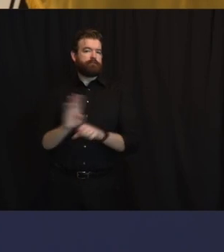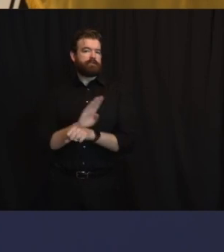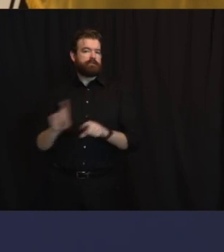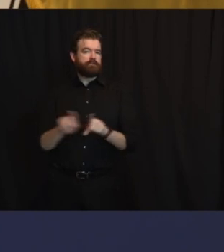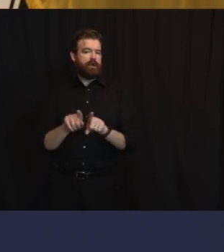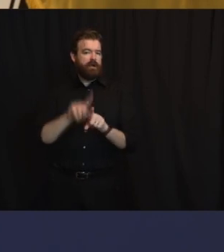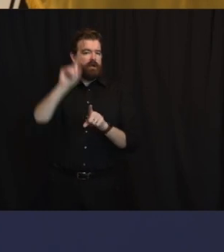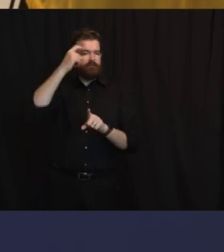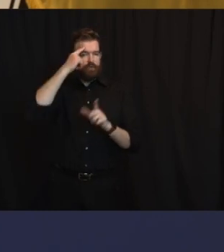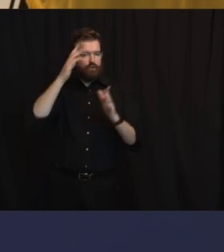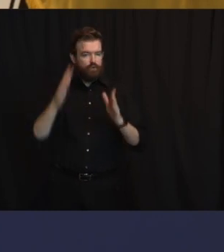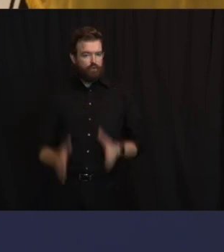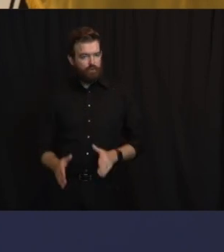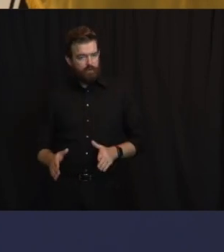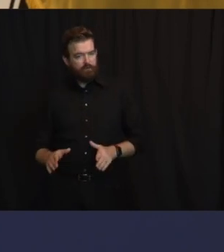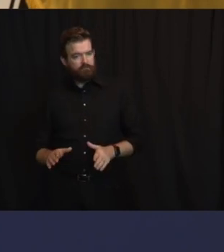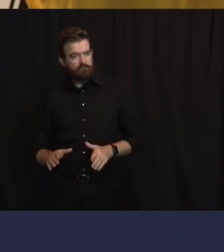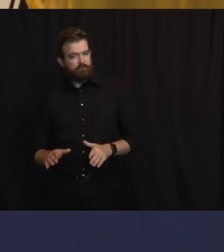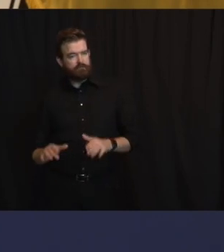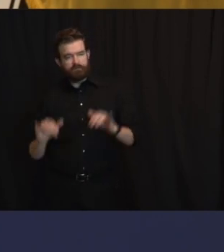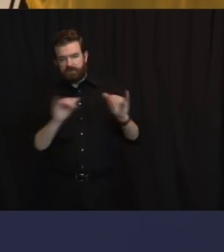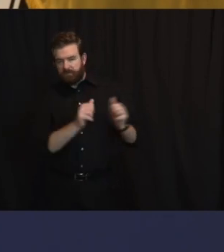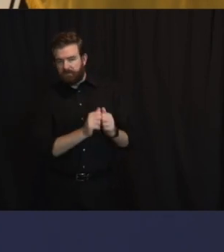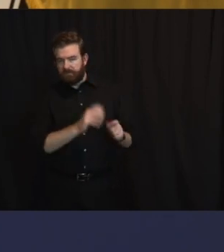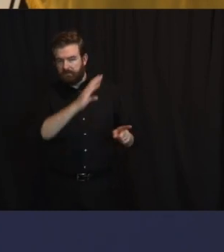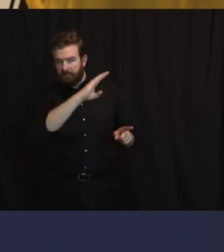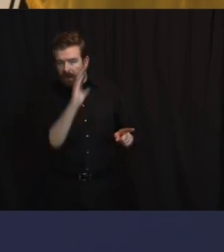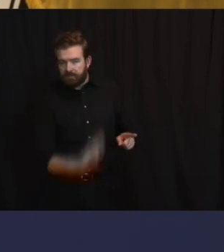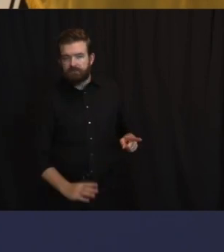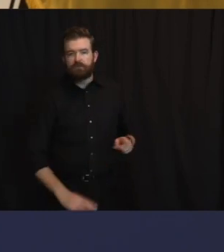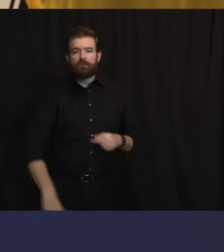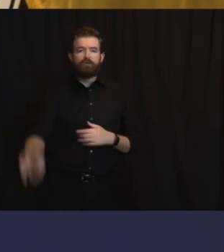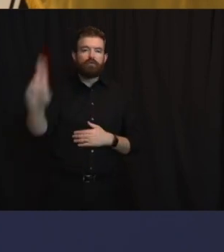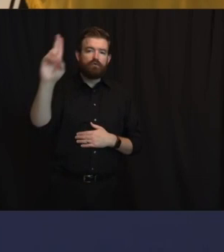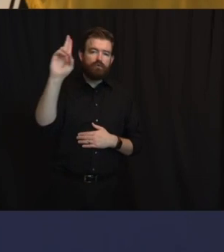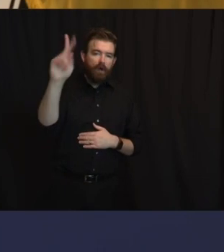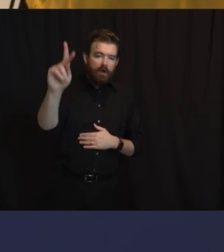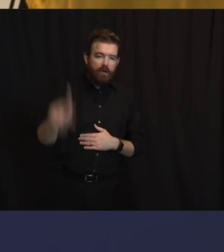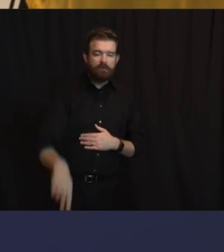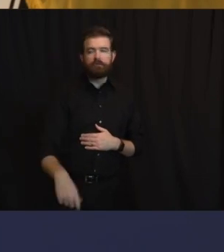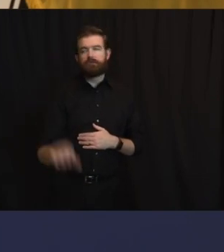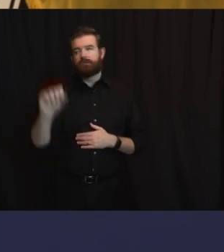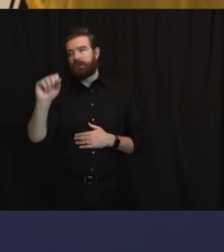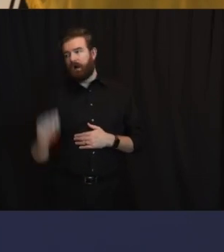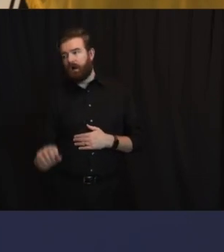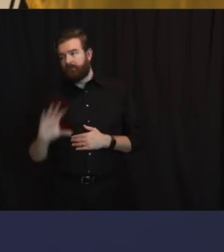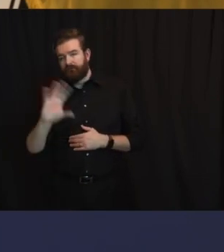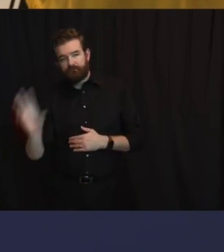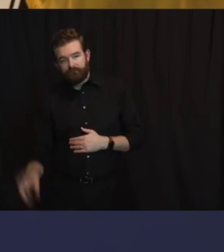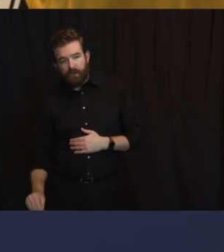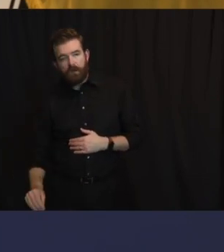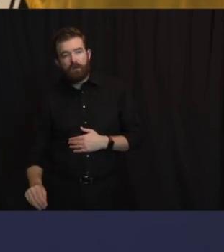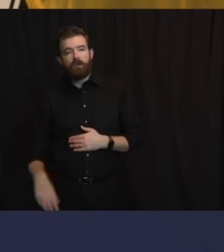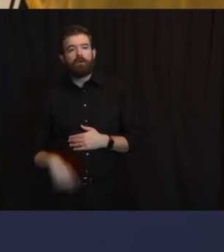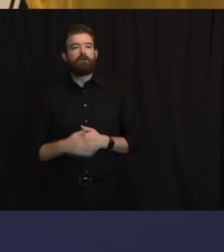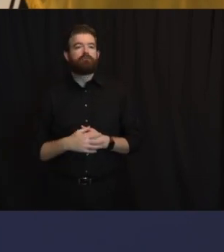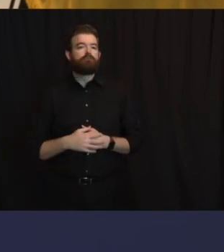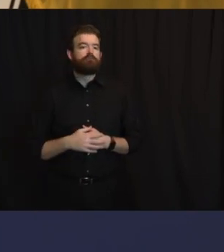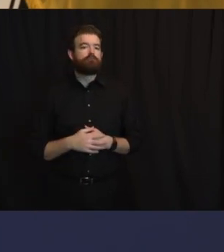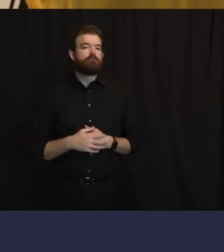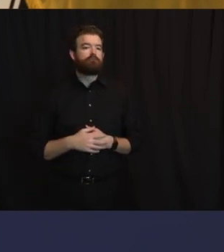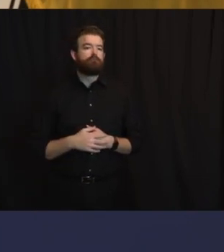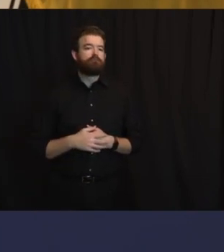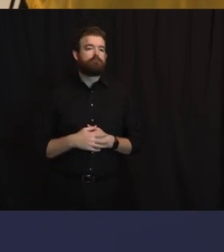Brazil and the UK several months ago, South Africa, when you've got a hot spot as hot as it is right now in